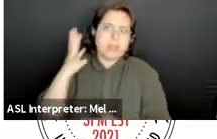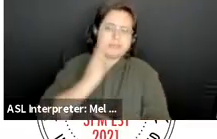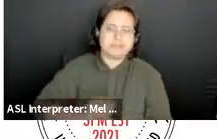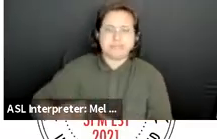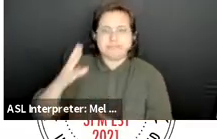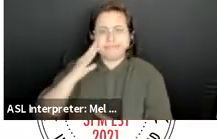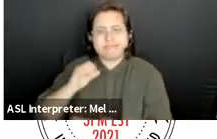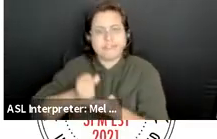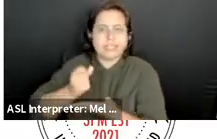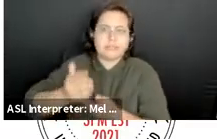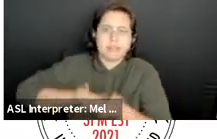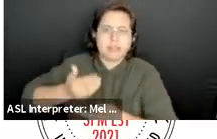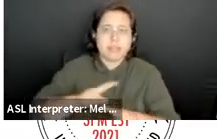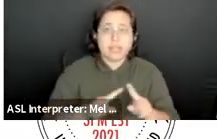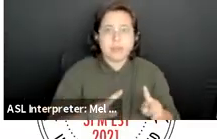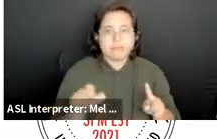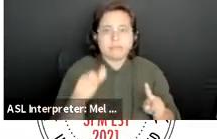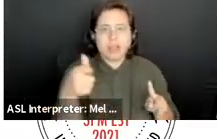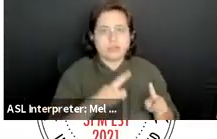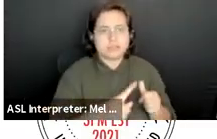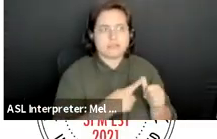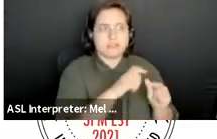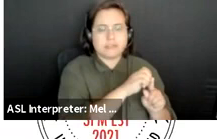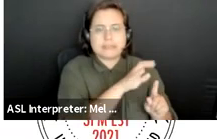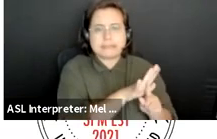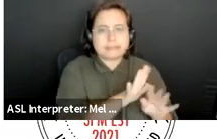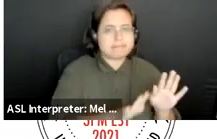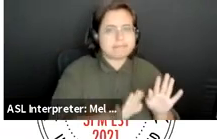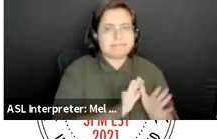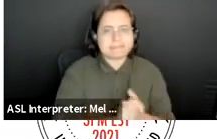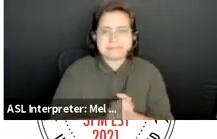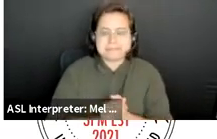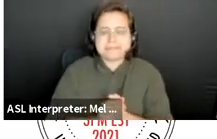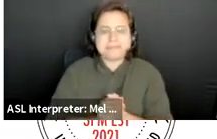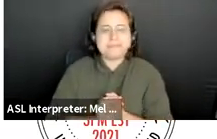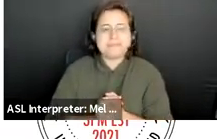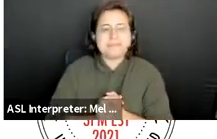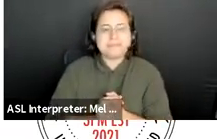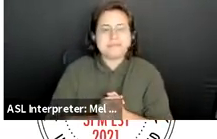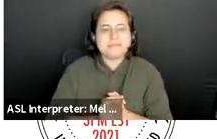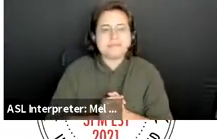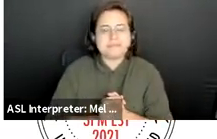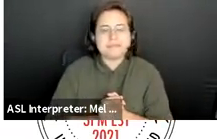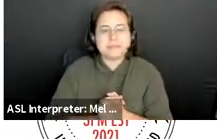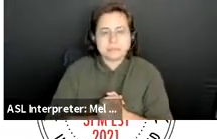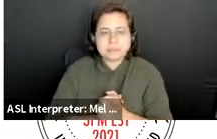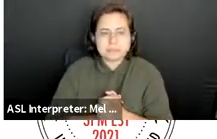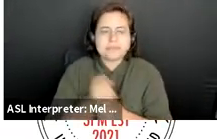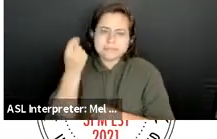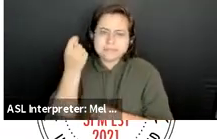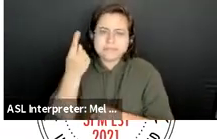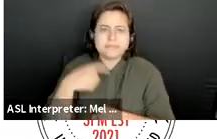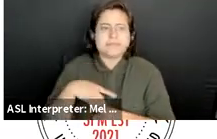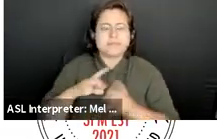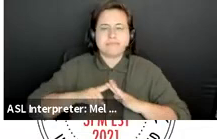then for others, this is really the first time stepping into that. But as we go through the conversation, we want to acknowledge really from